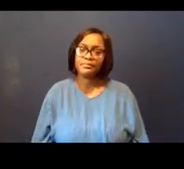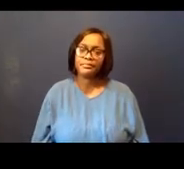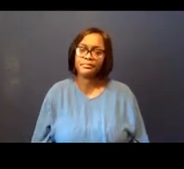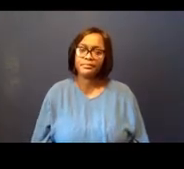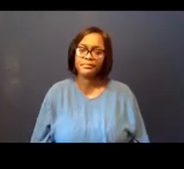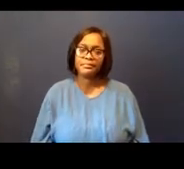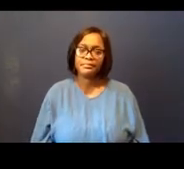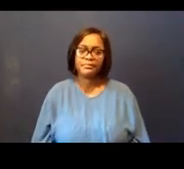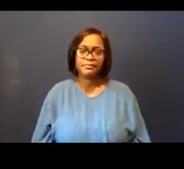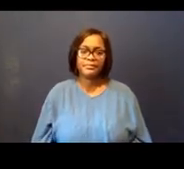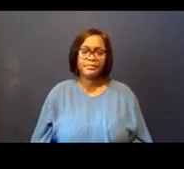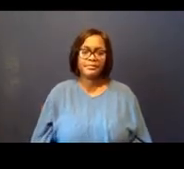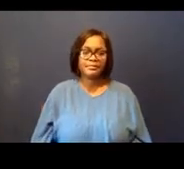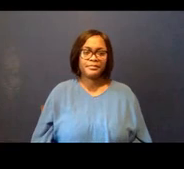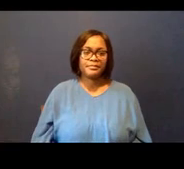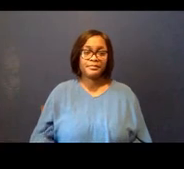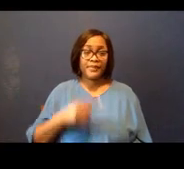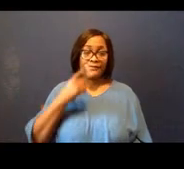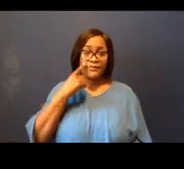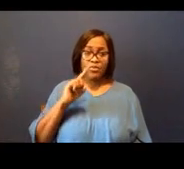In my